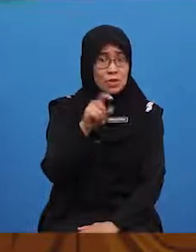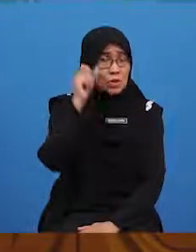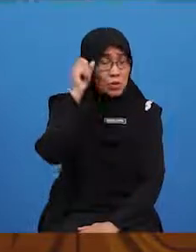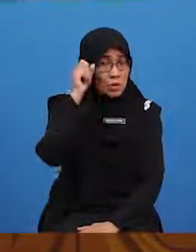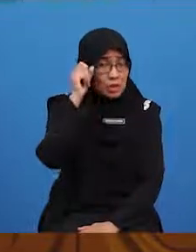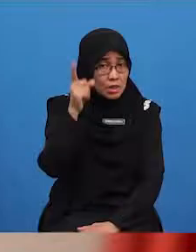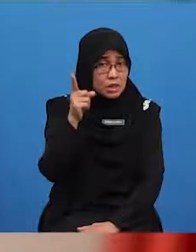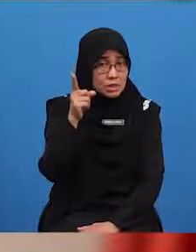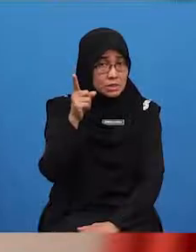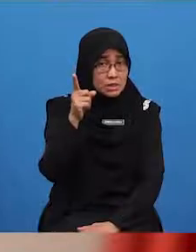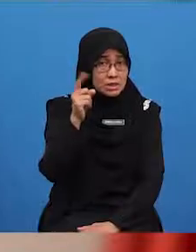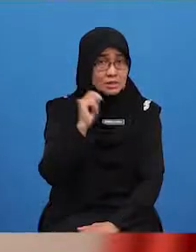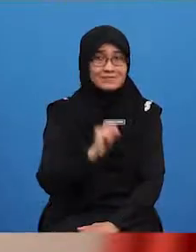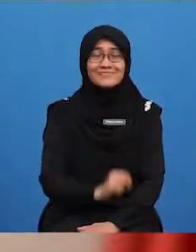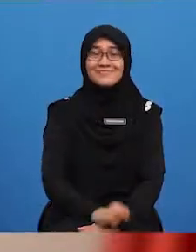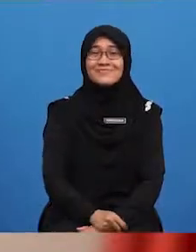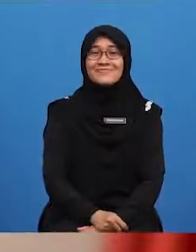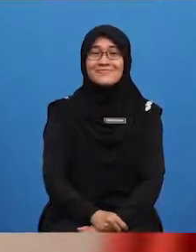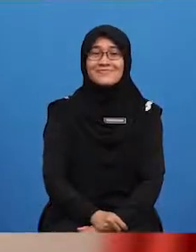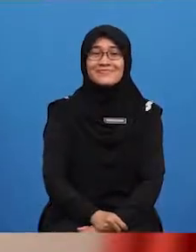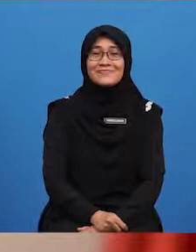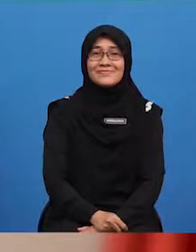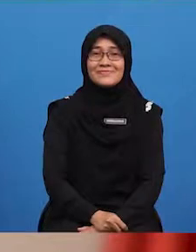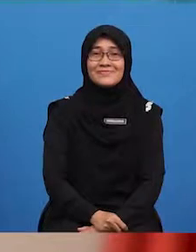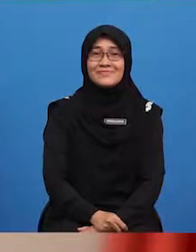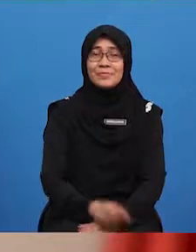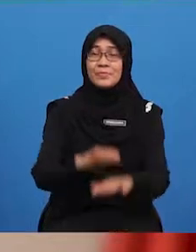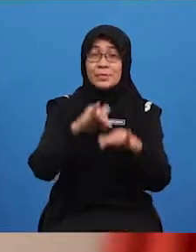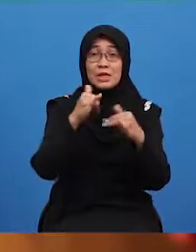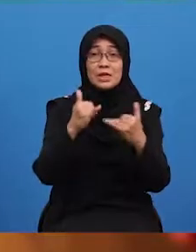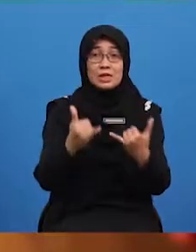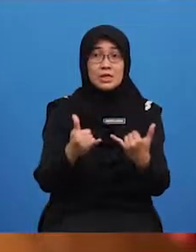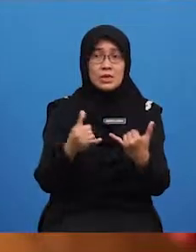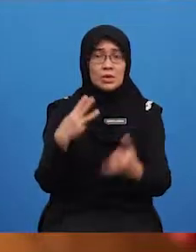9. Do you understand, boys and girls?